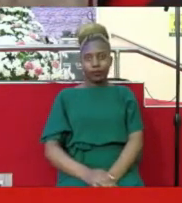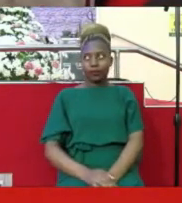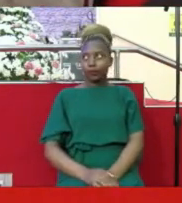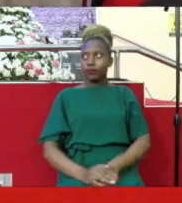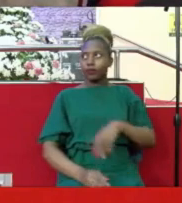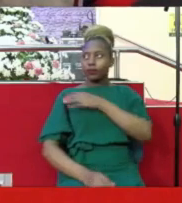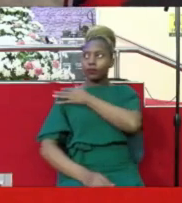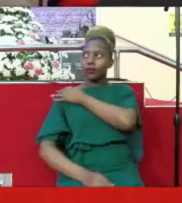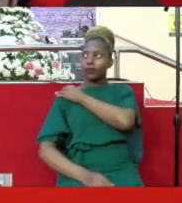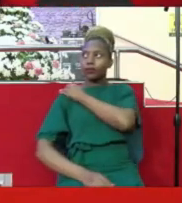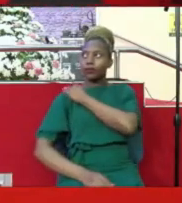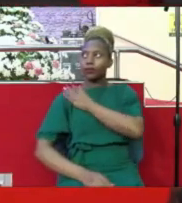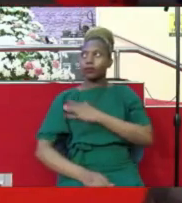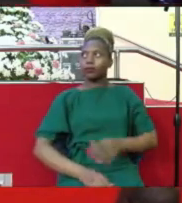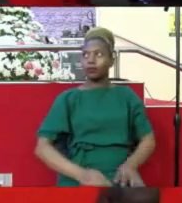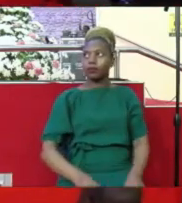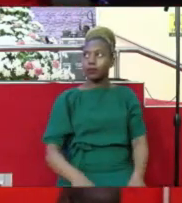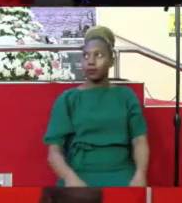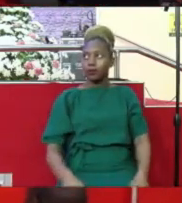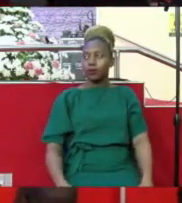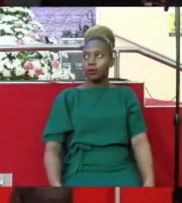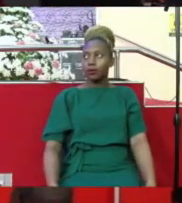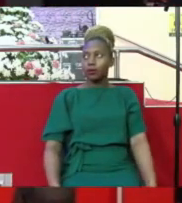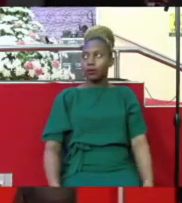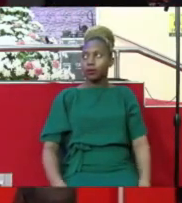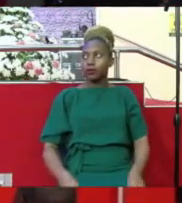gates. Lift up your head.